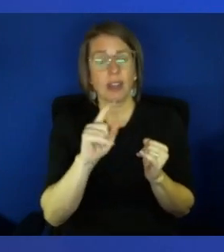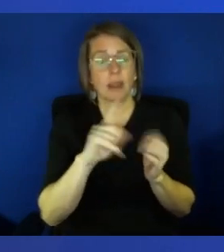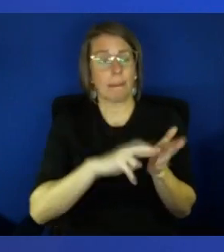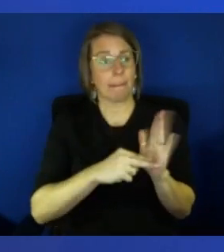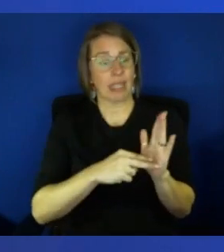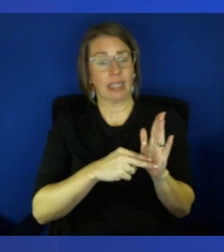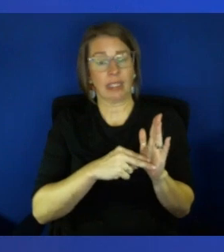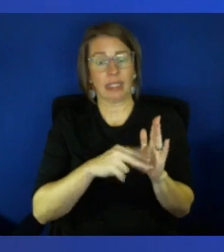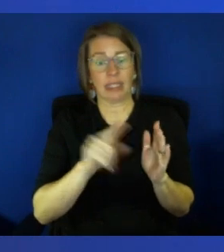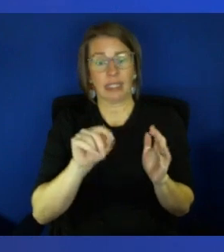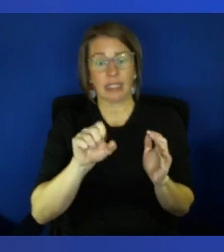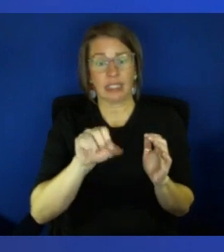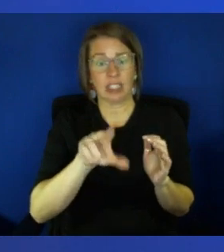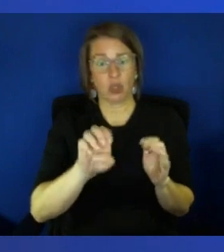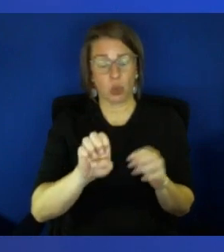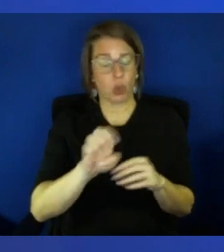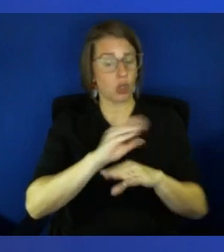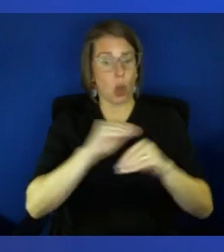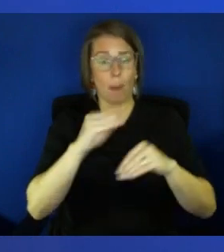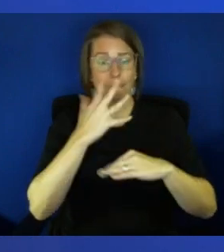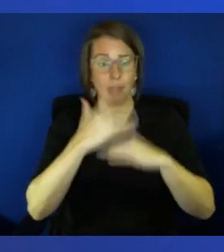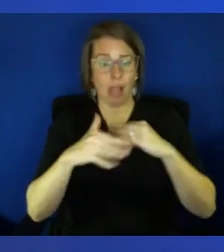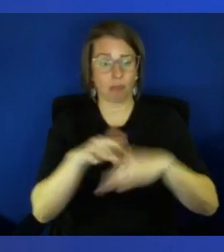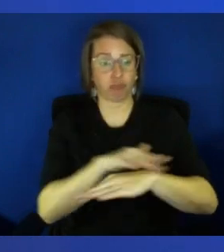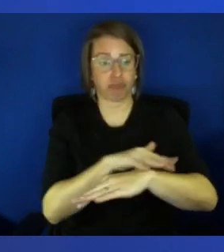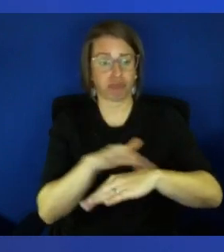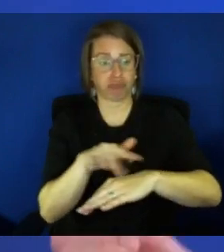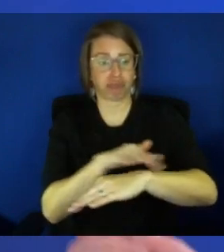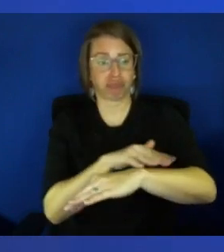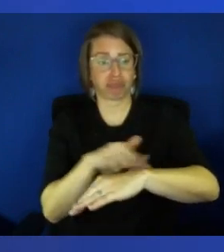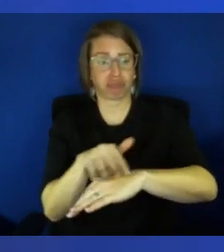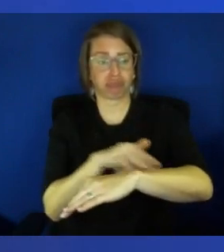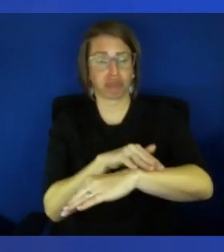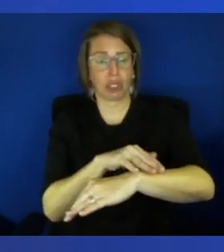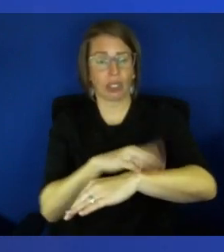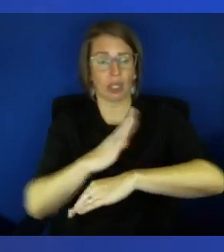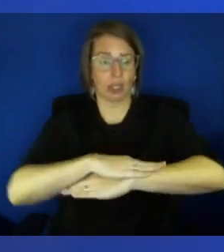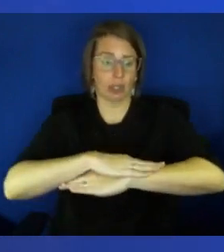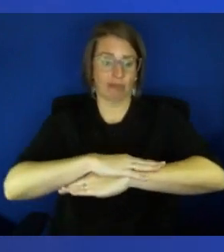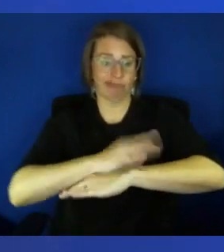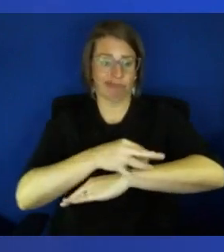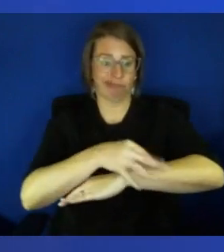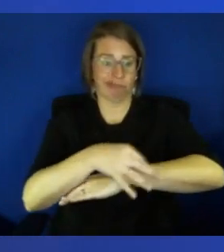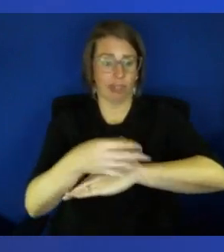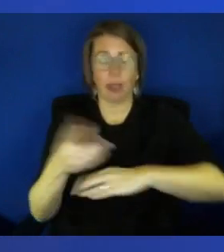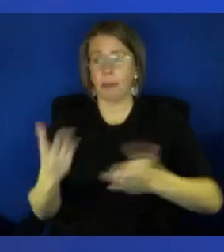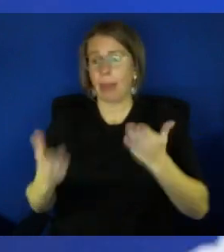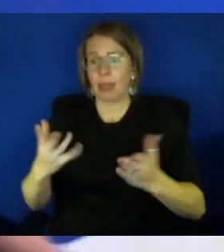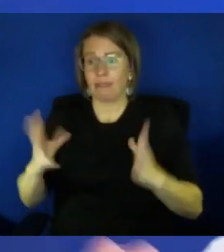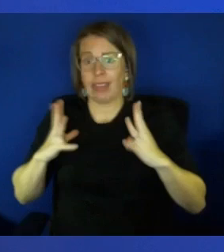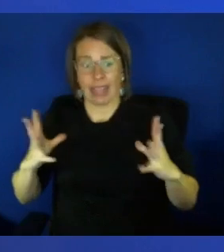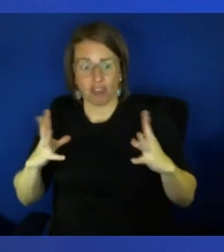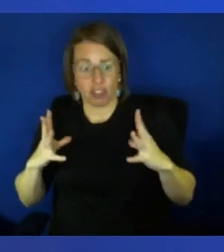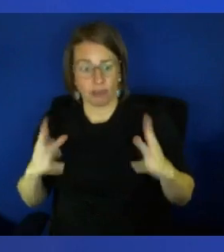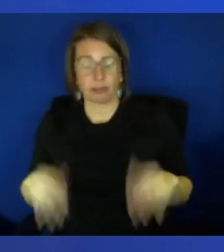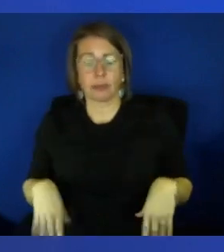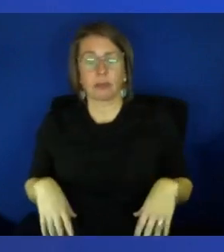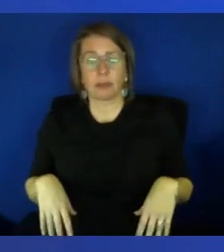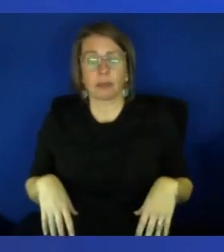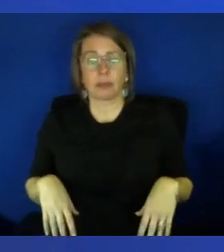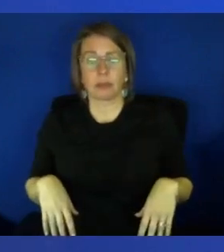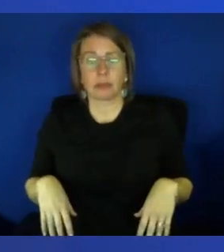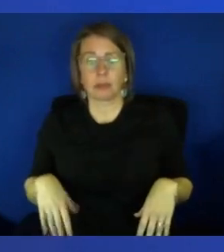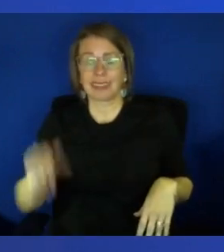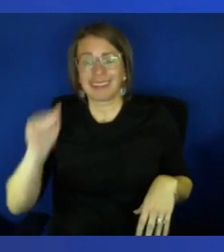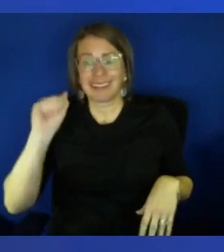hadn't had blood that had been going to it for a while. So you imagine, let's say you go on vacation or something like that, and you turn off your air